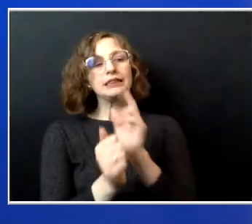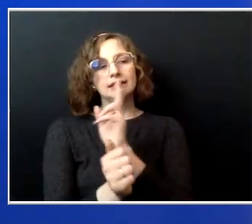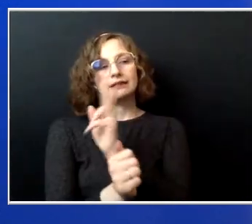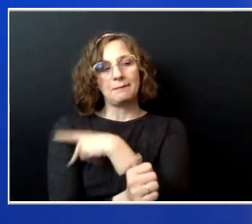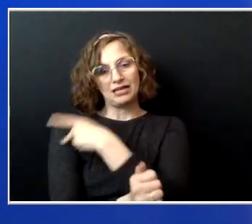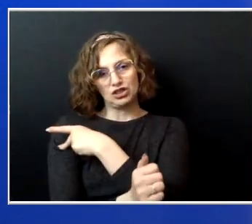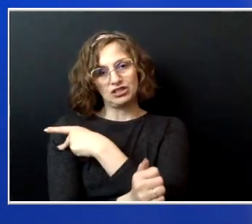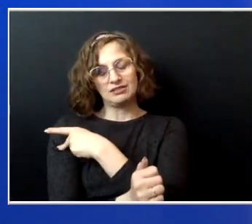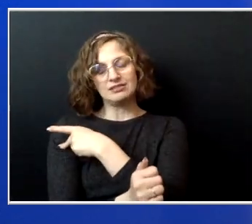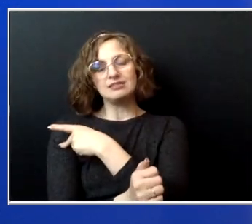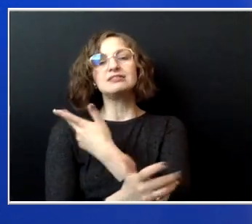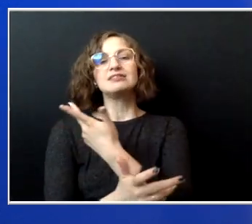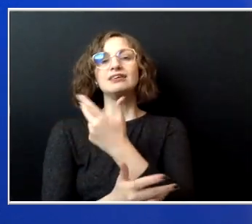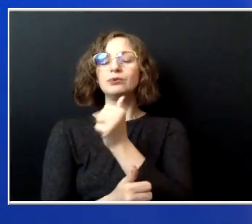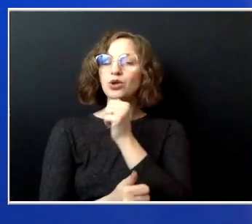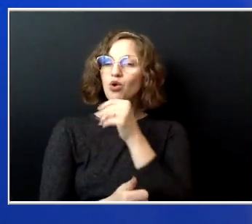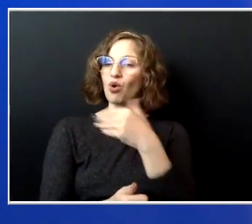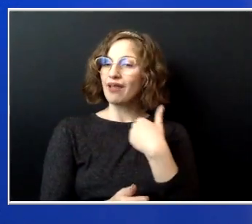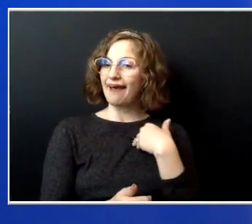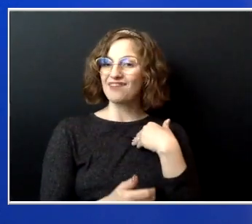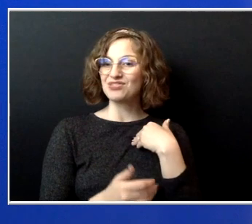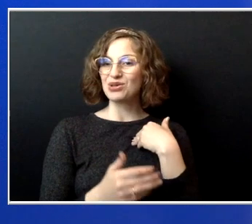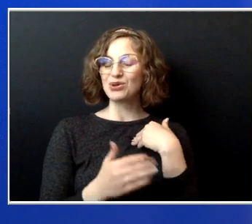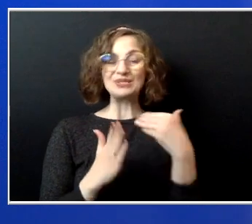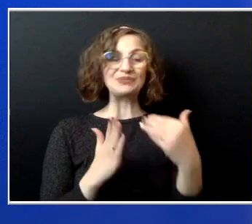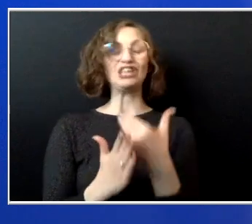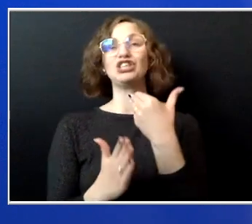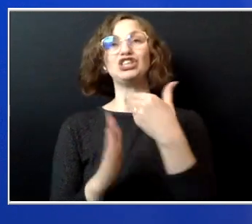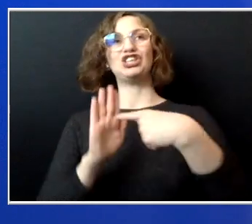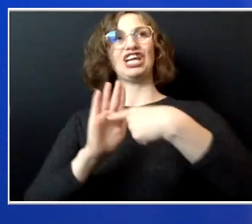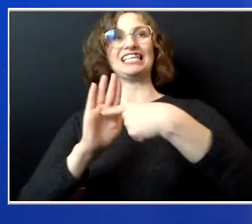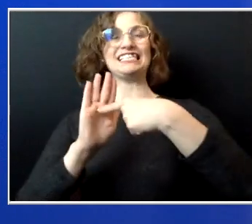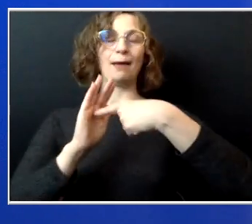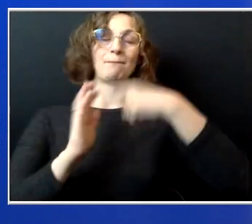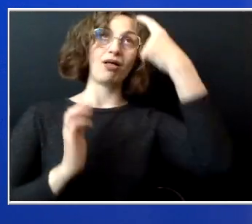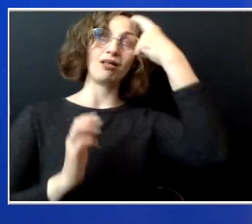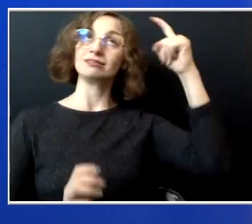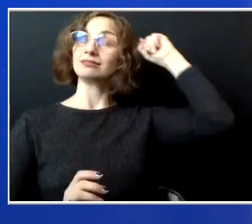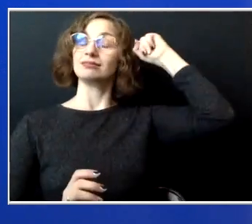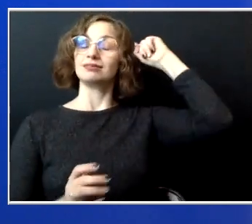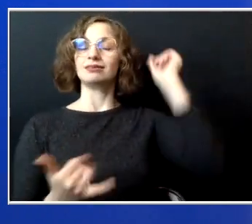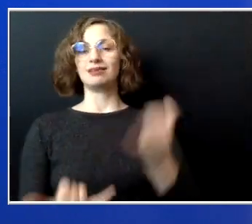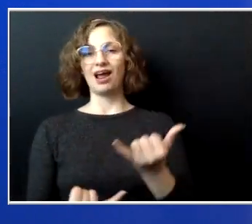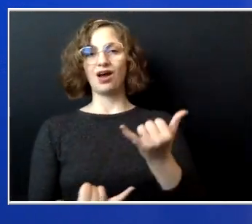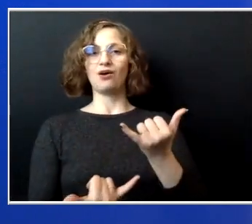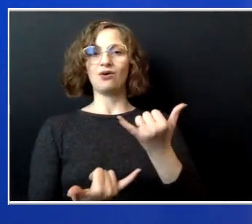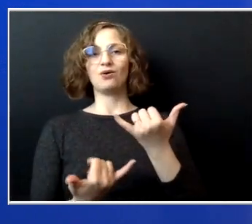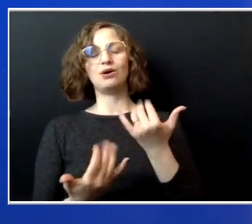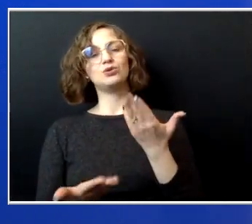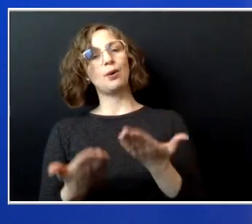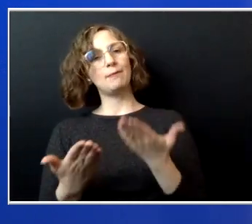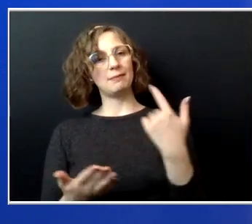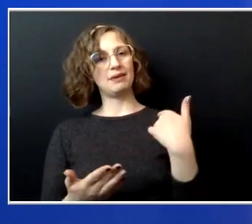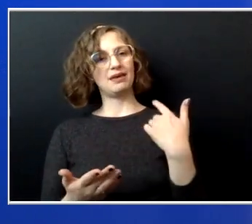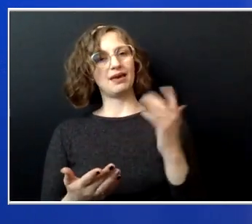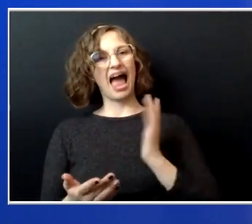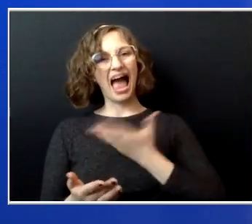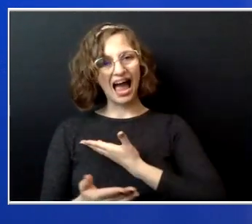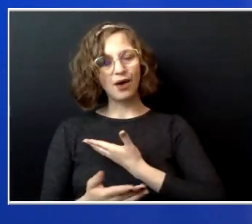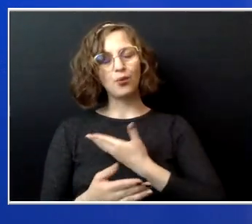of those examples that are fresh in our mind anymore, and I think that perhaps we aren't as, maybe our counseling to patients